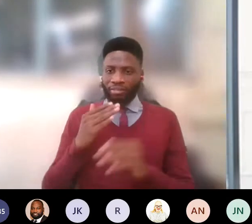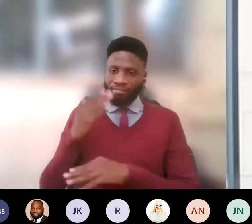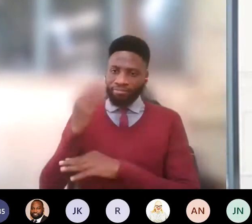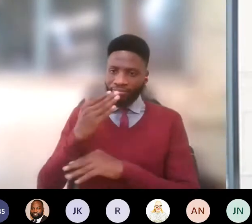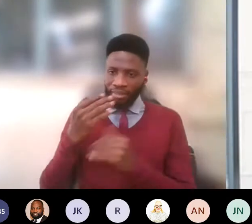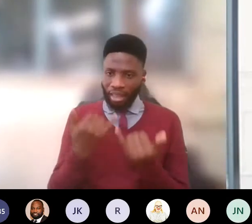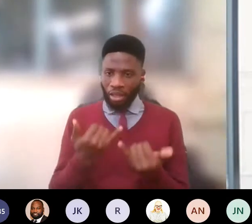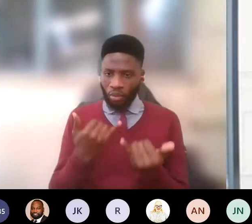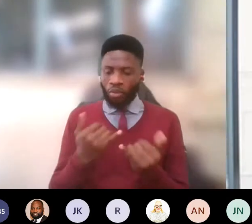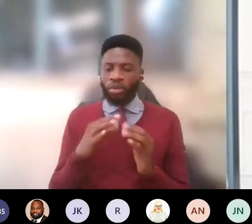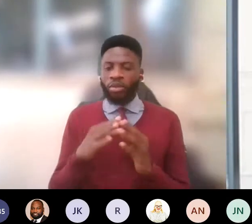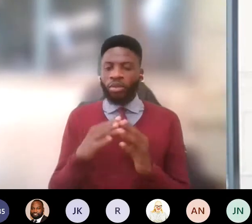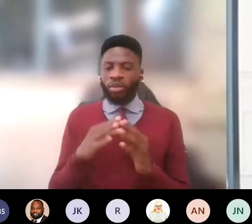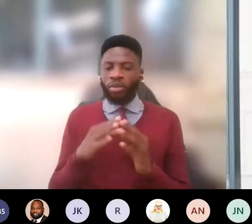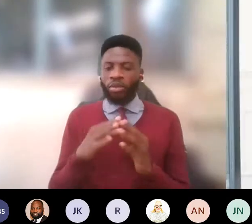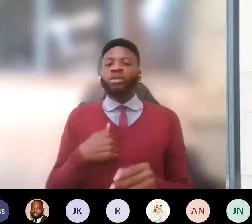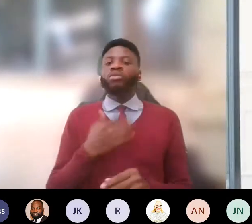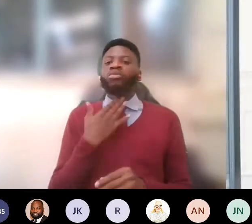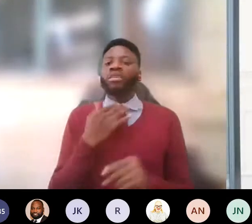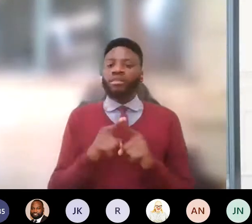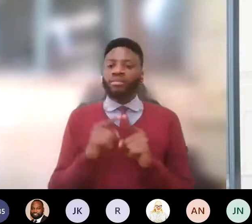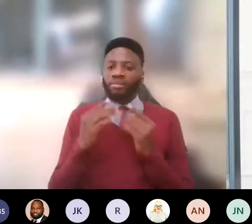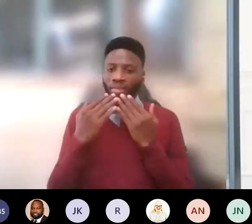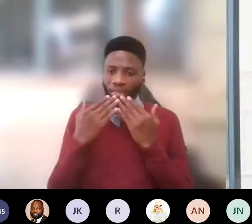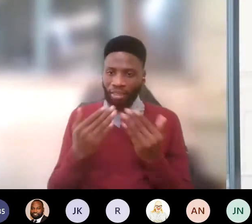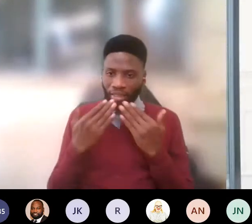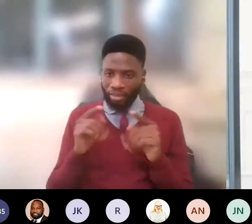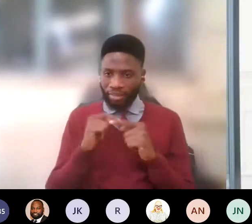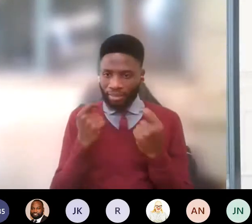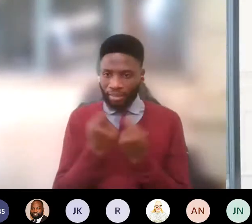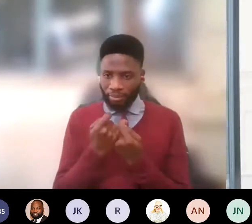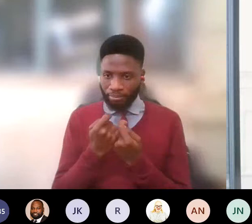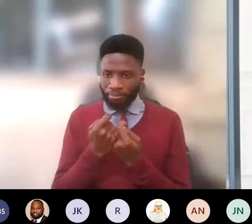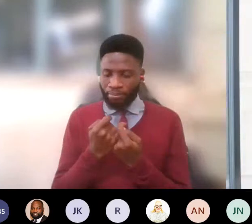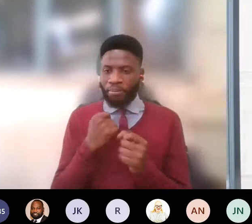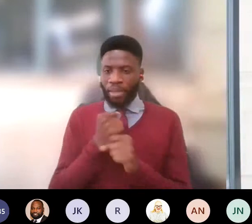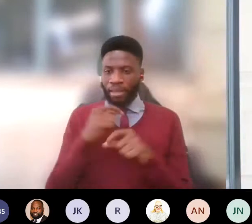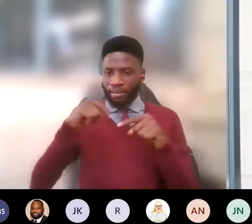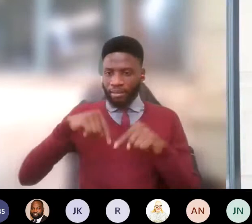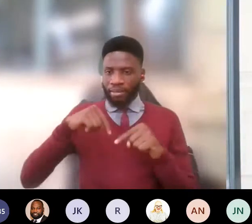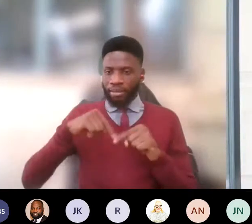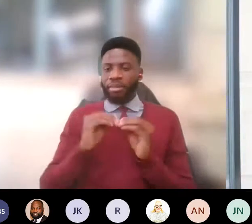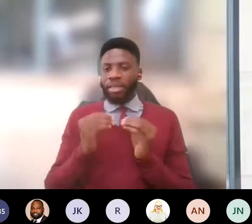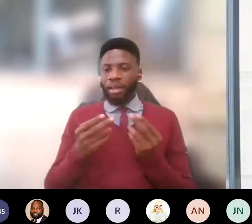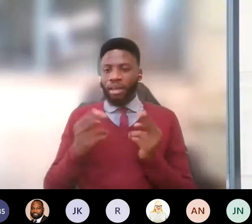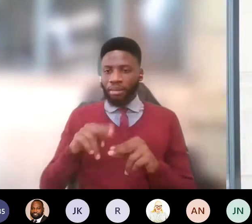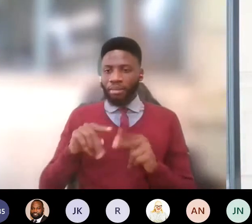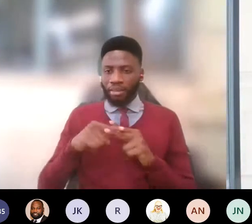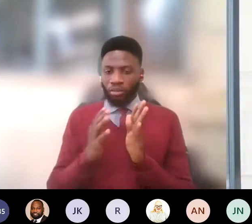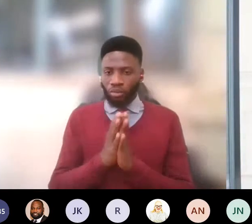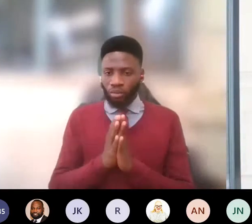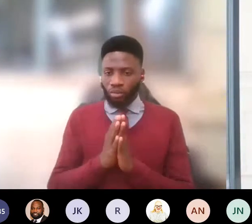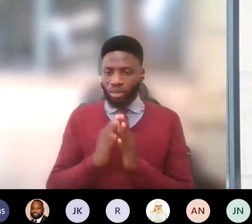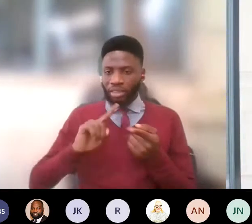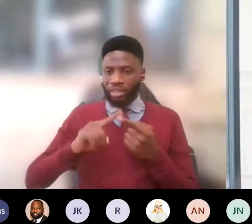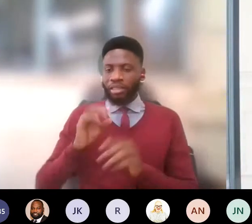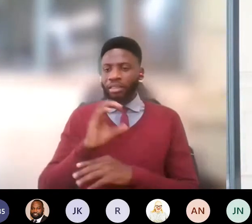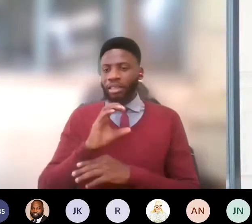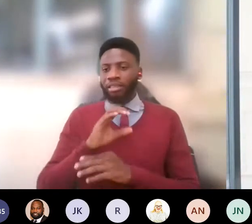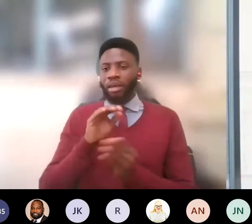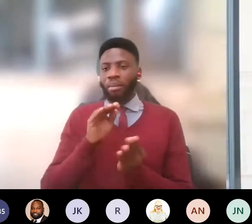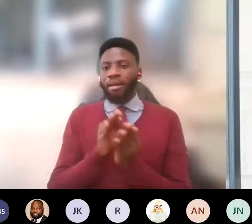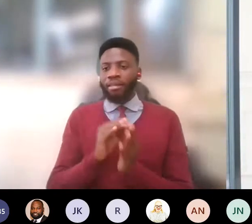do secure by design. We want to make sure that all our application developers and our architects and our engineers are doing everything by design from a security point of